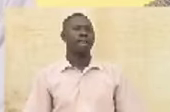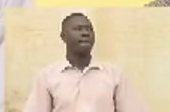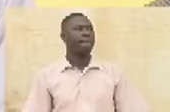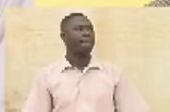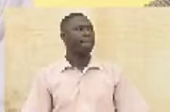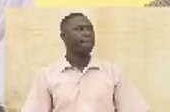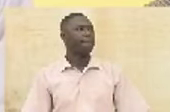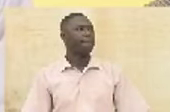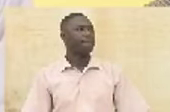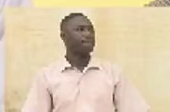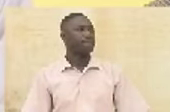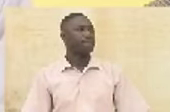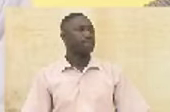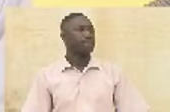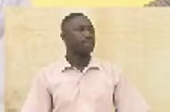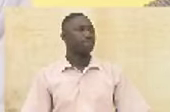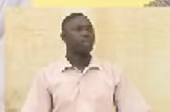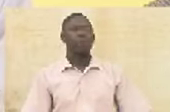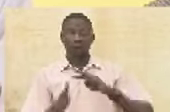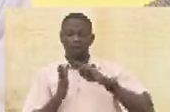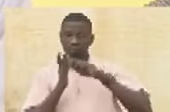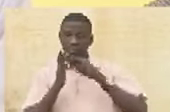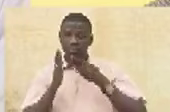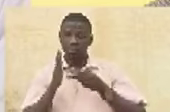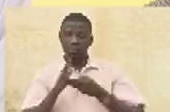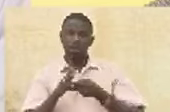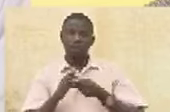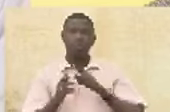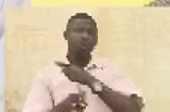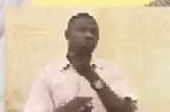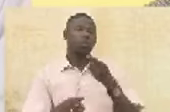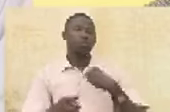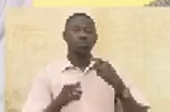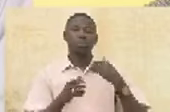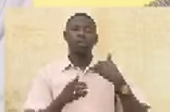it means that the two